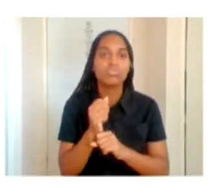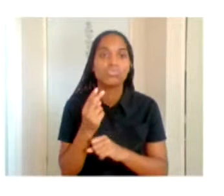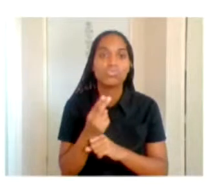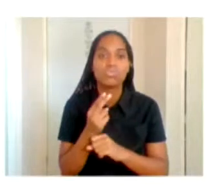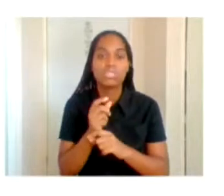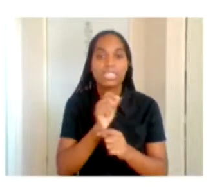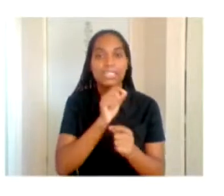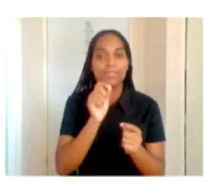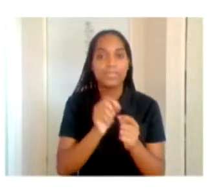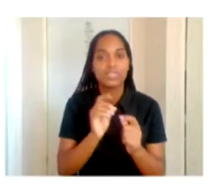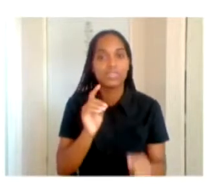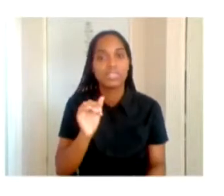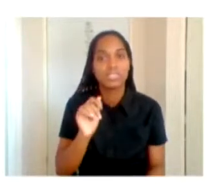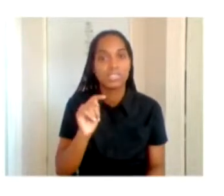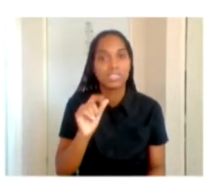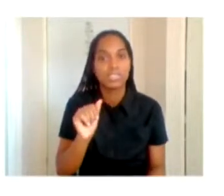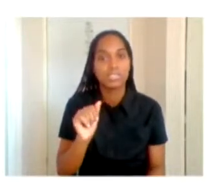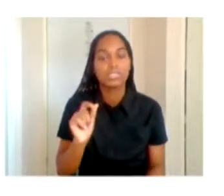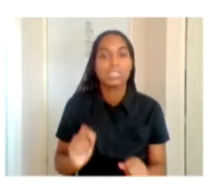casting techniques.